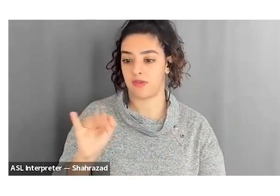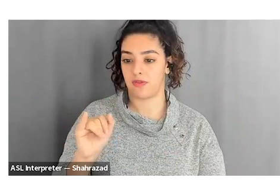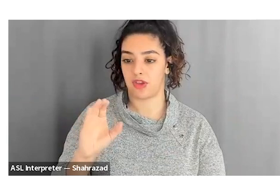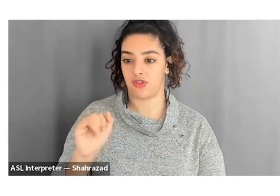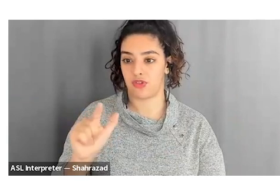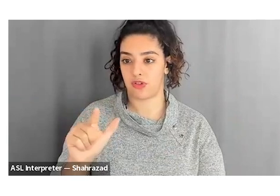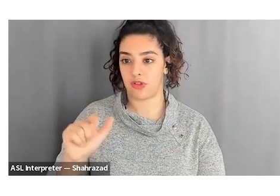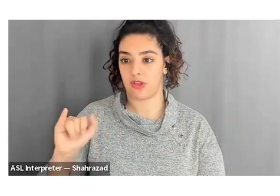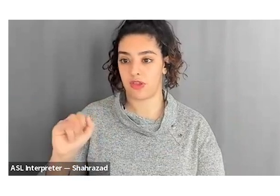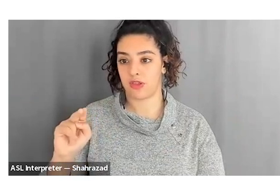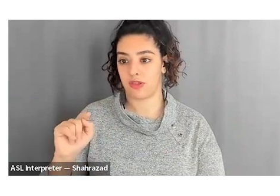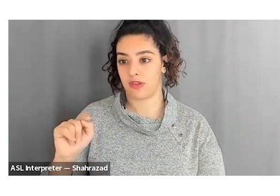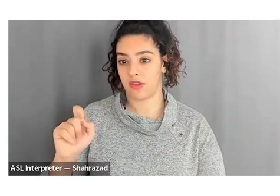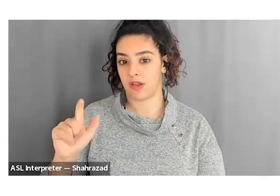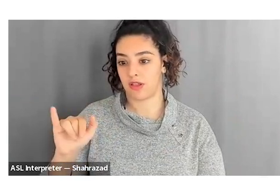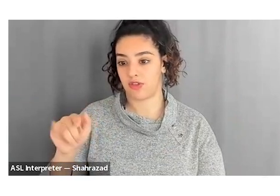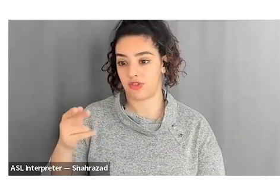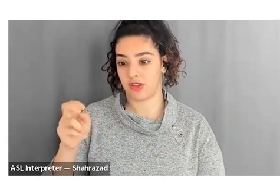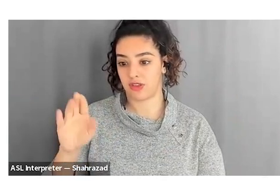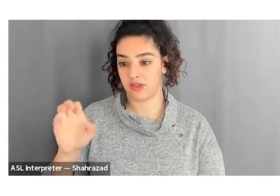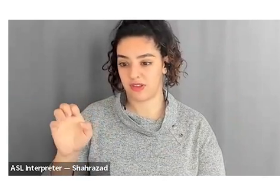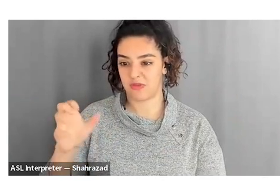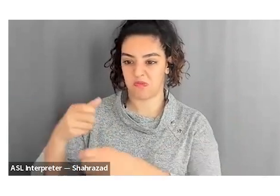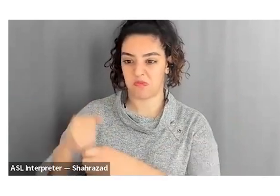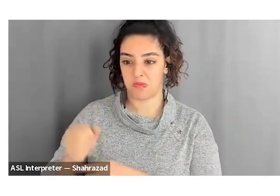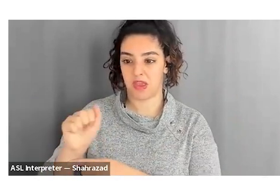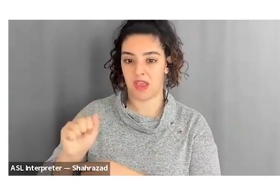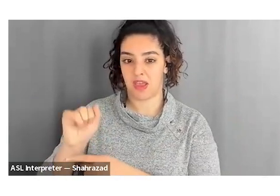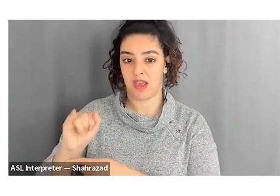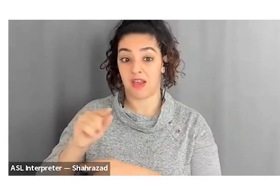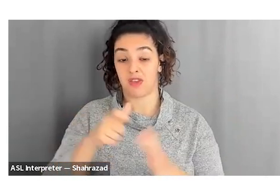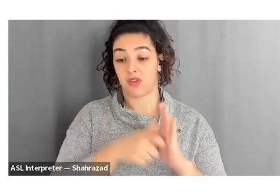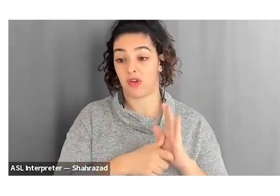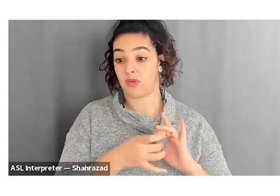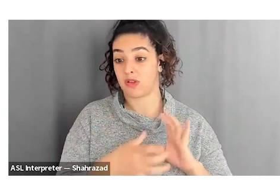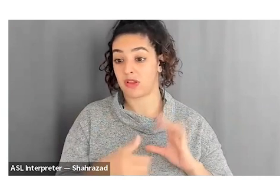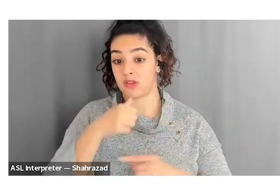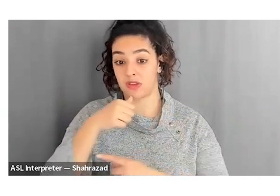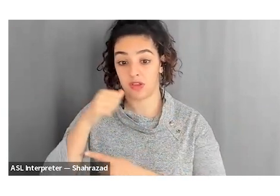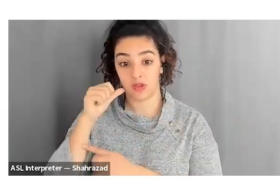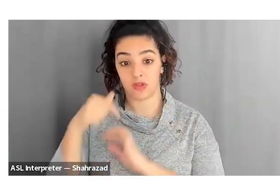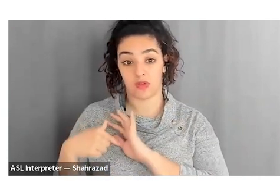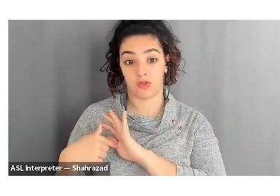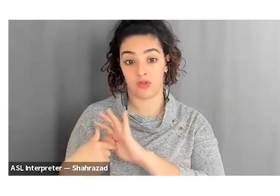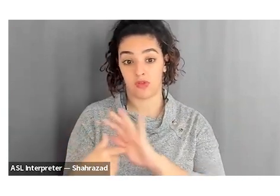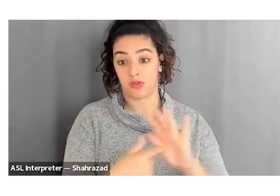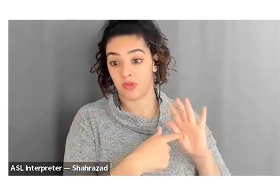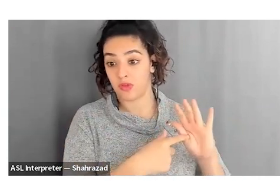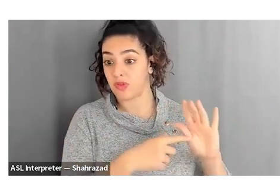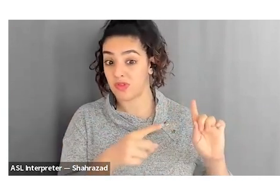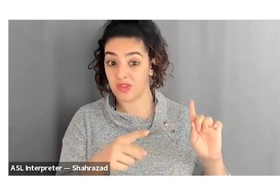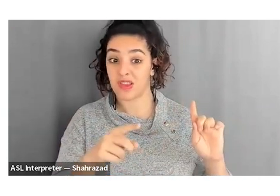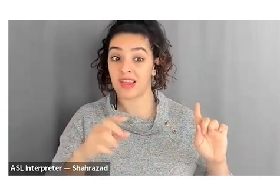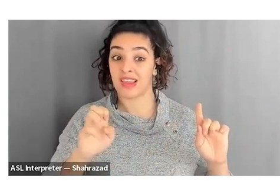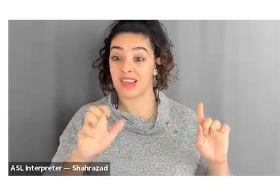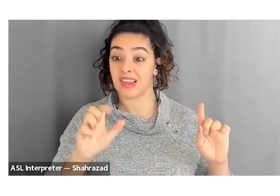came out yesterday in the BBC that highlighted that Elon Musk, amongst many experts, are urging a halt